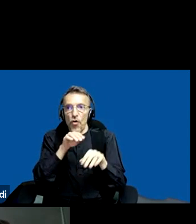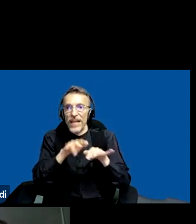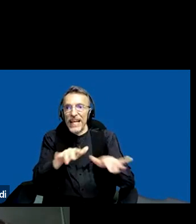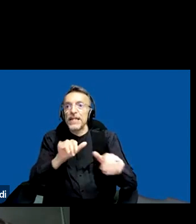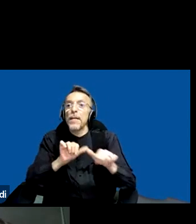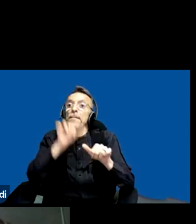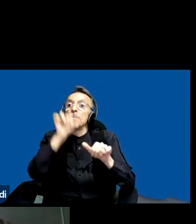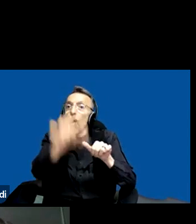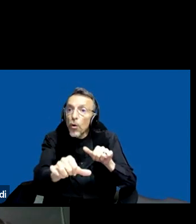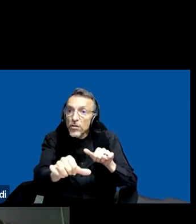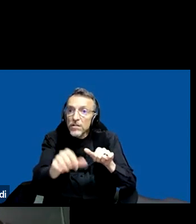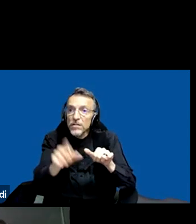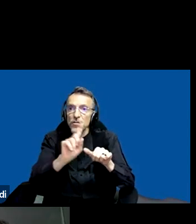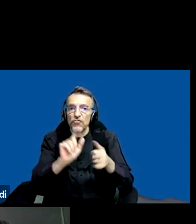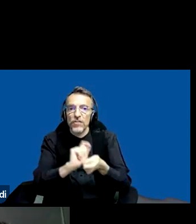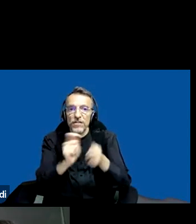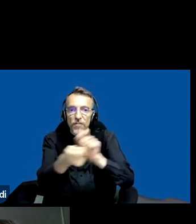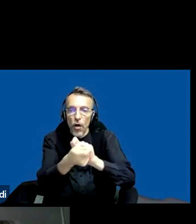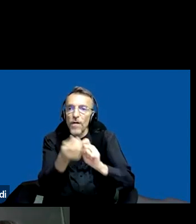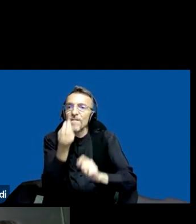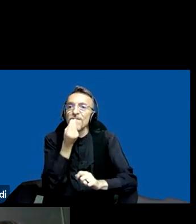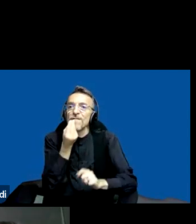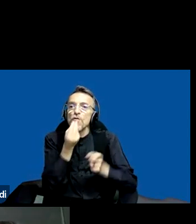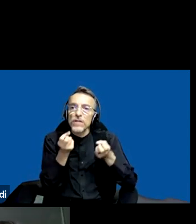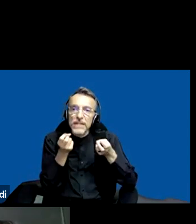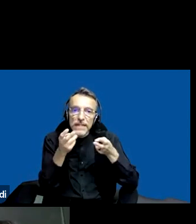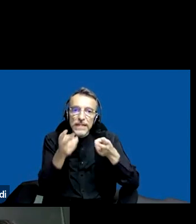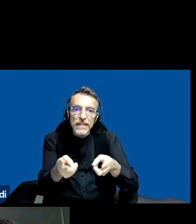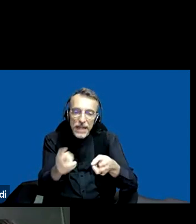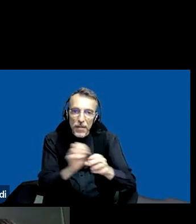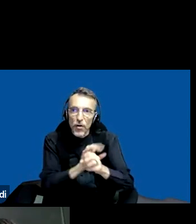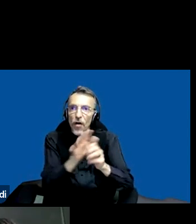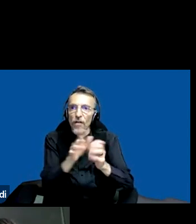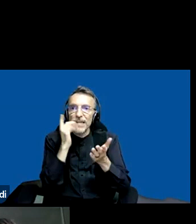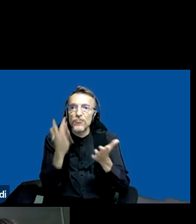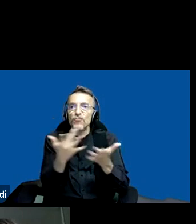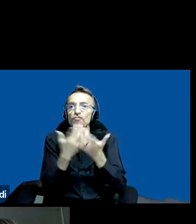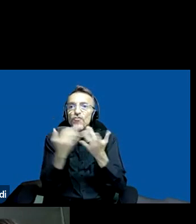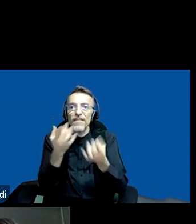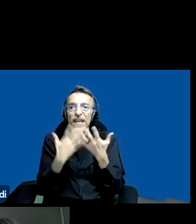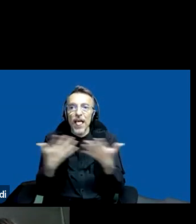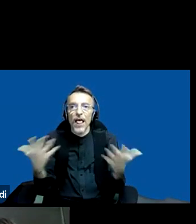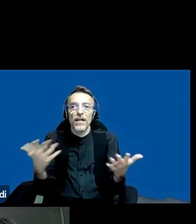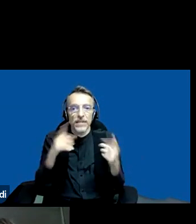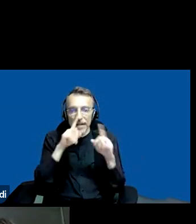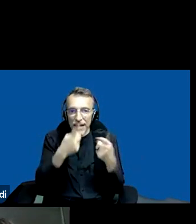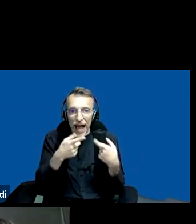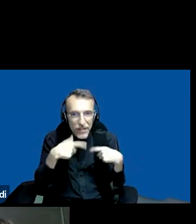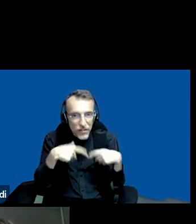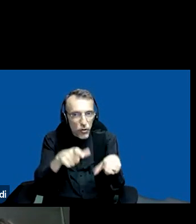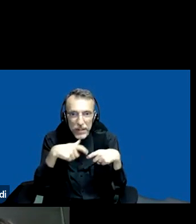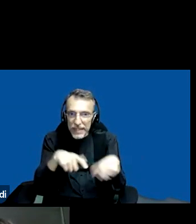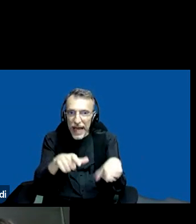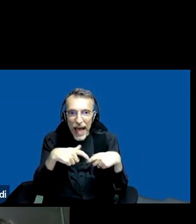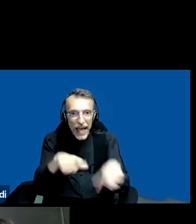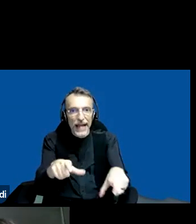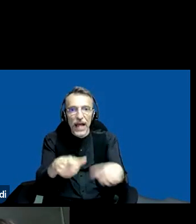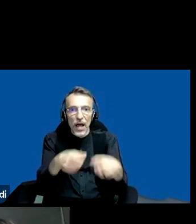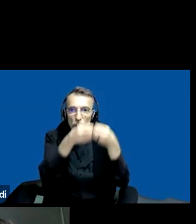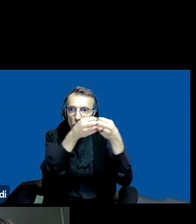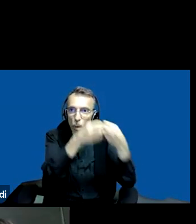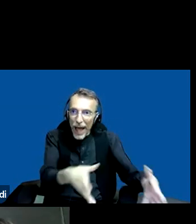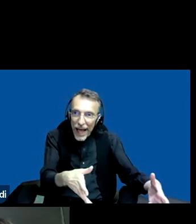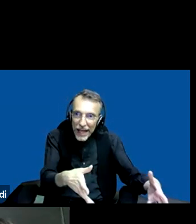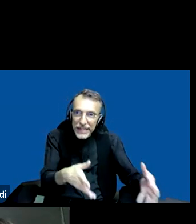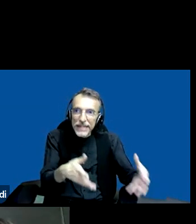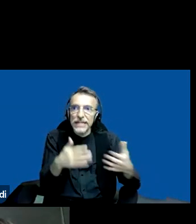post-COVID transformations for food systems, and what COVID has revealed about the unsustainability, the waste and the